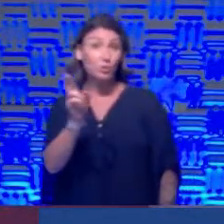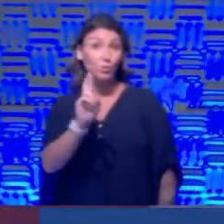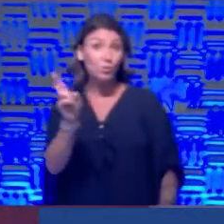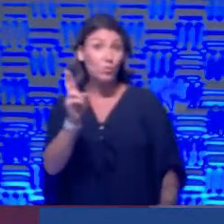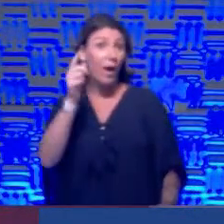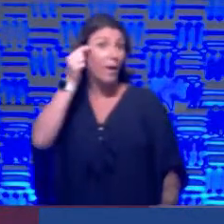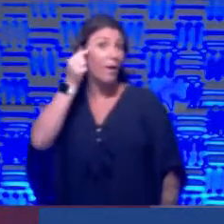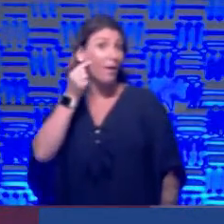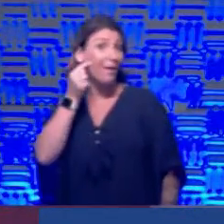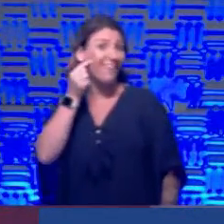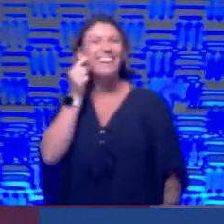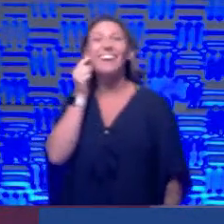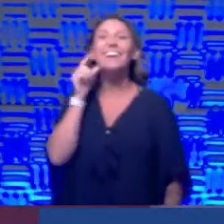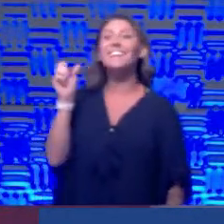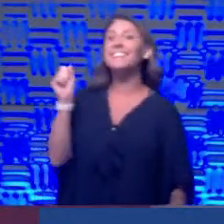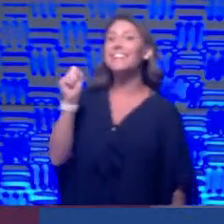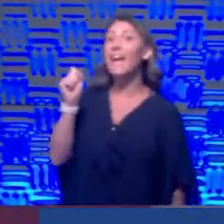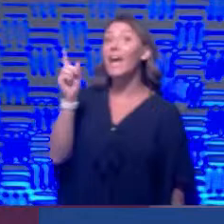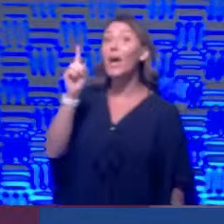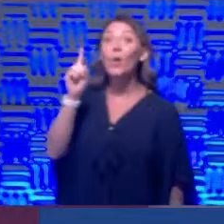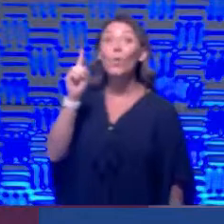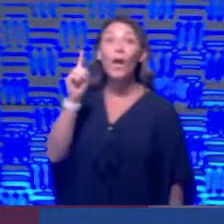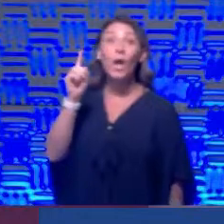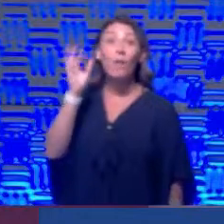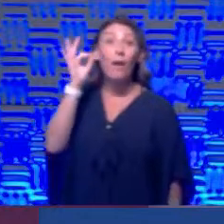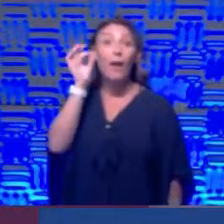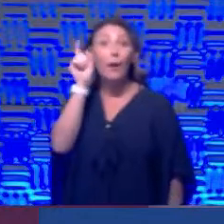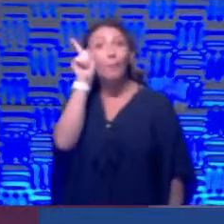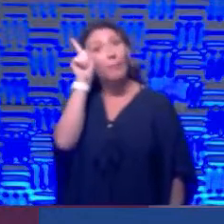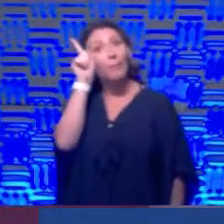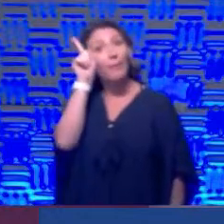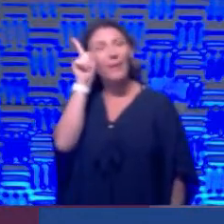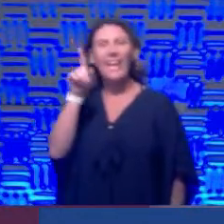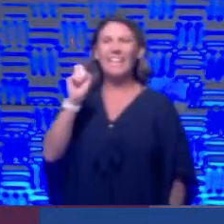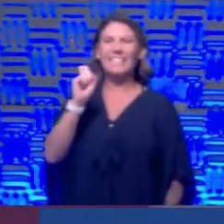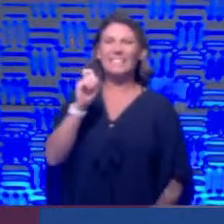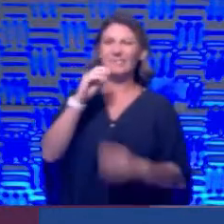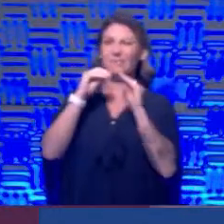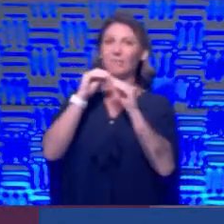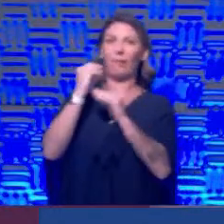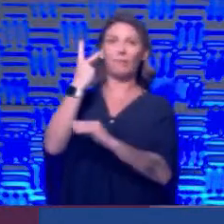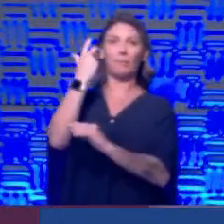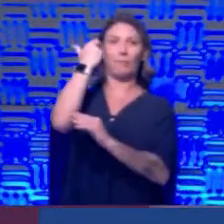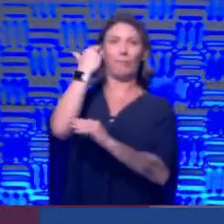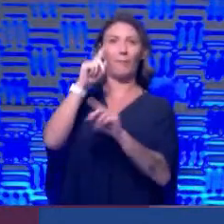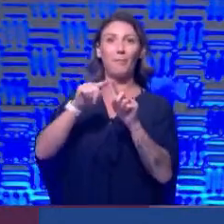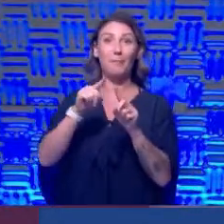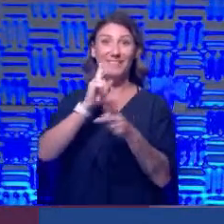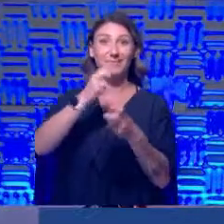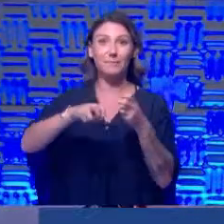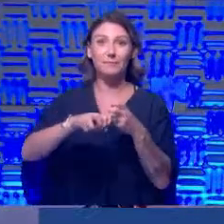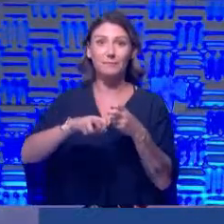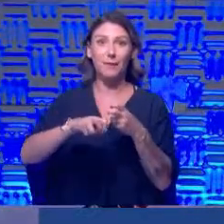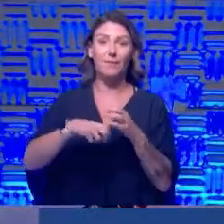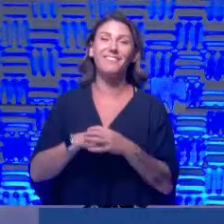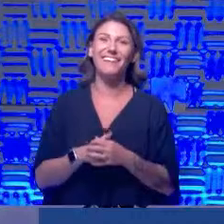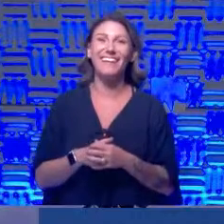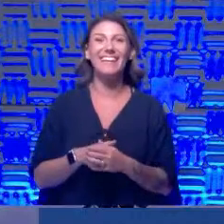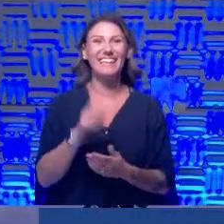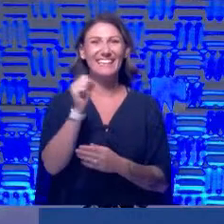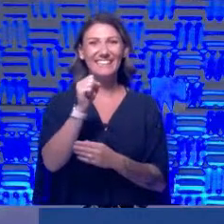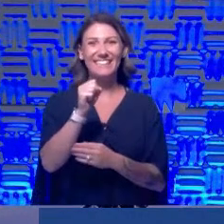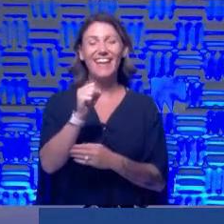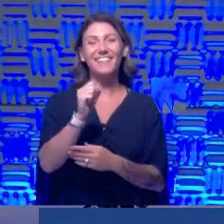her? Yeah. Yeah. Where the hair's sticking out. I need to touch that up, but that's the hard part. Yeah, there the you edges. go. Those are hard ones to